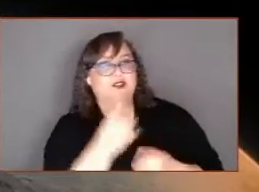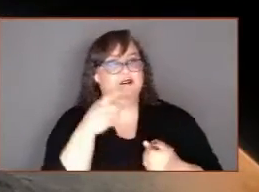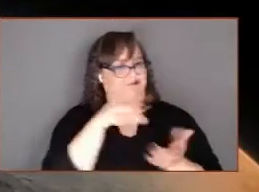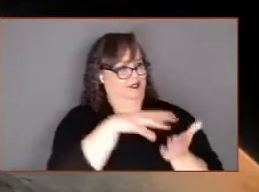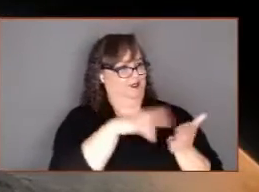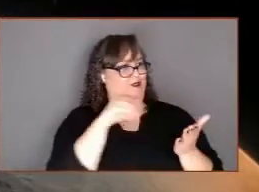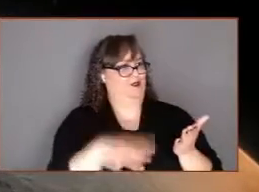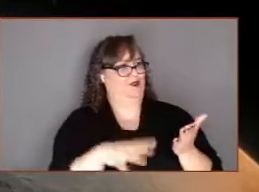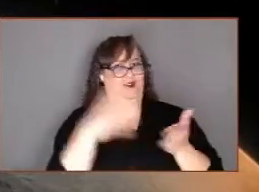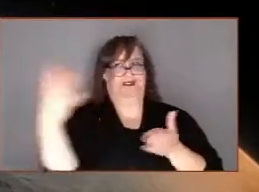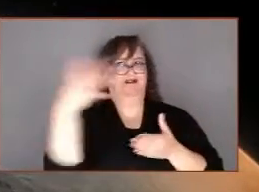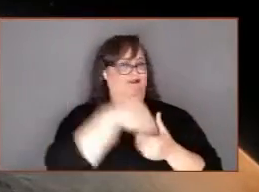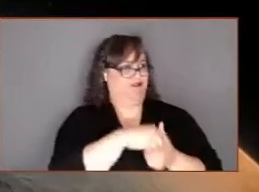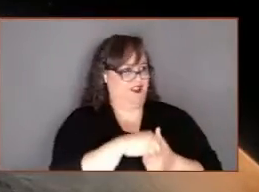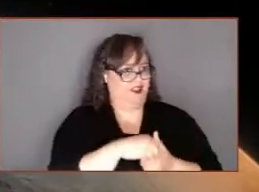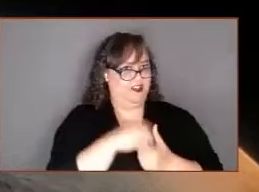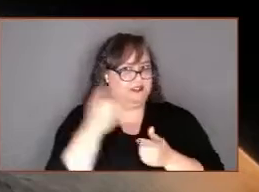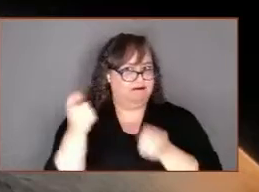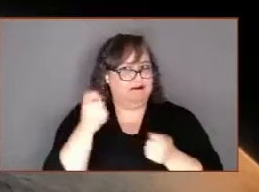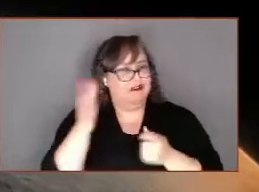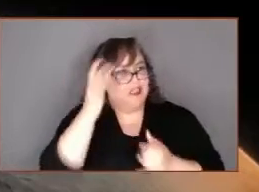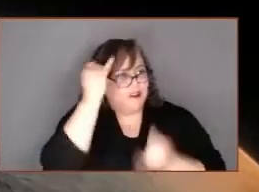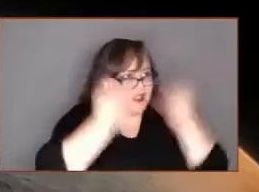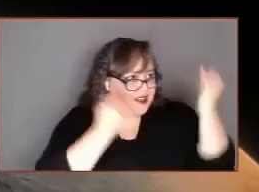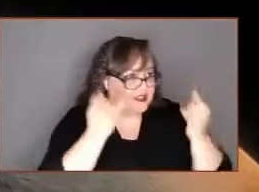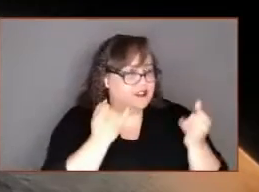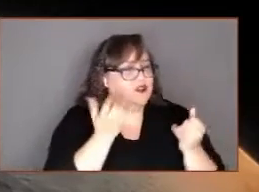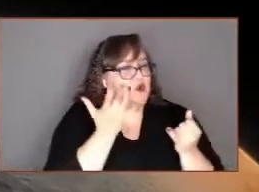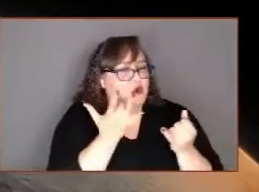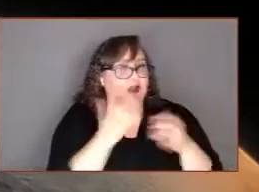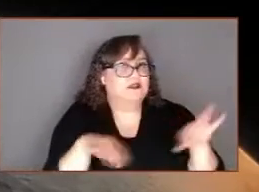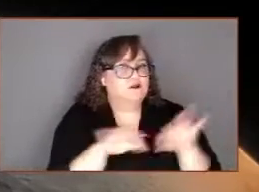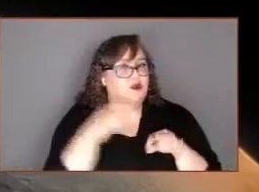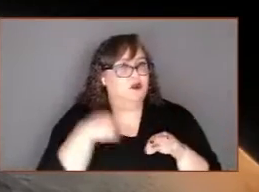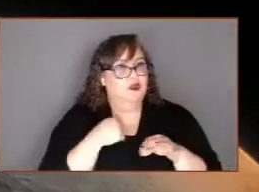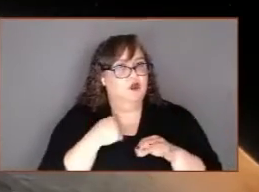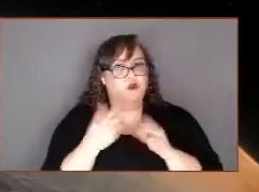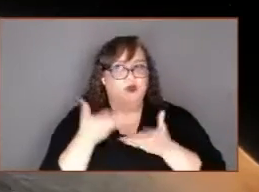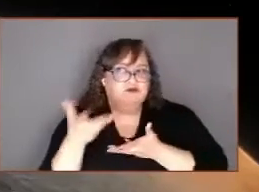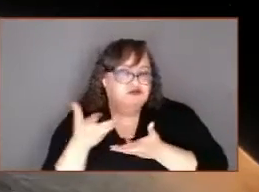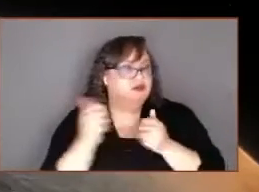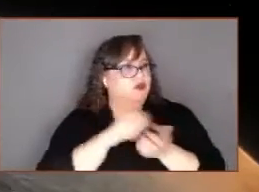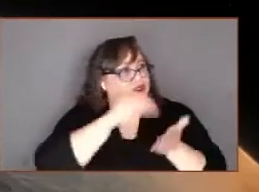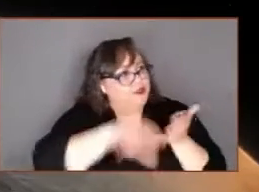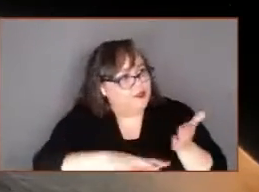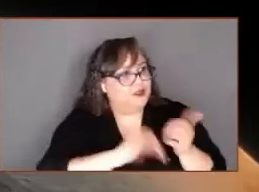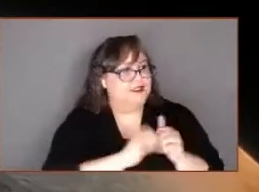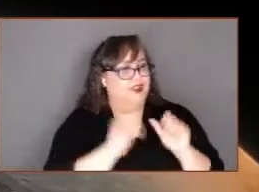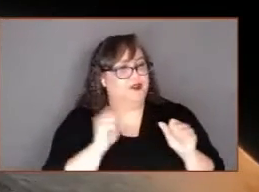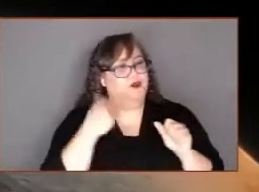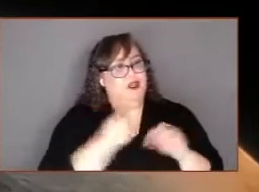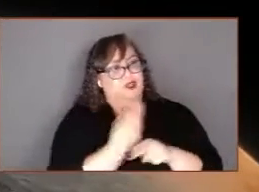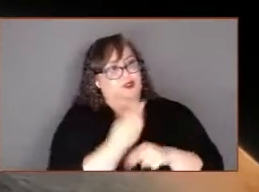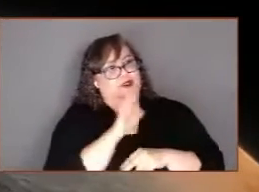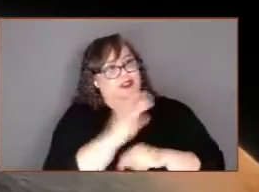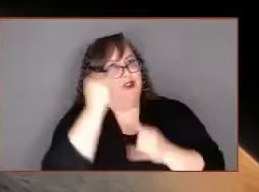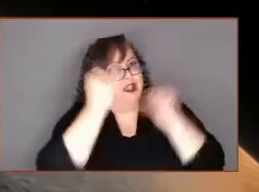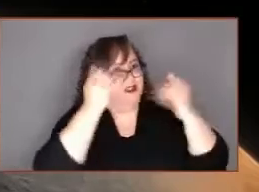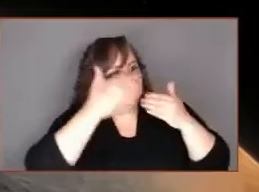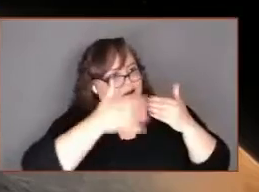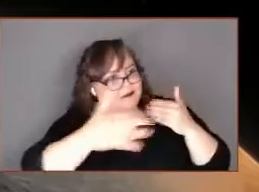why is it important that we engage with them, and how might we use these students' ideas in the future? So